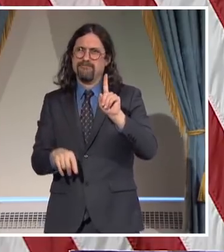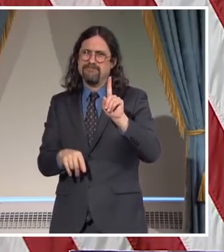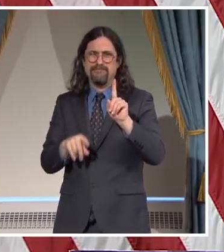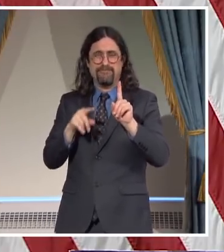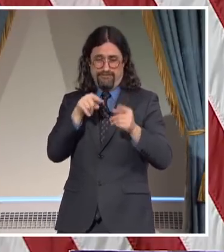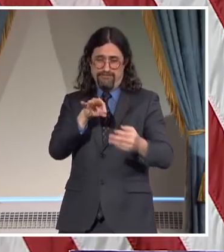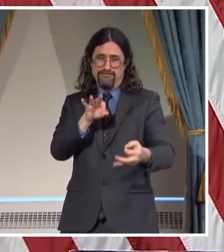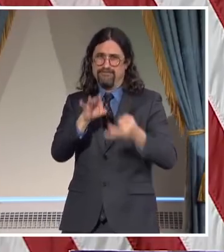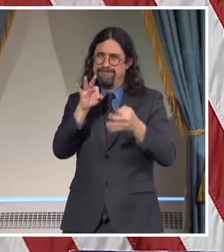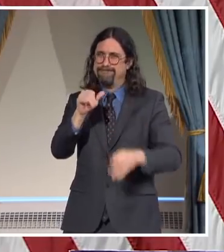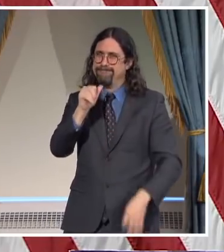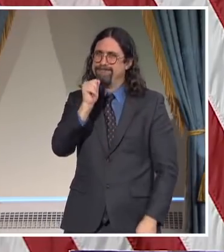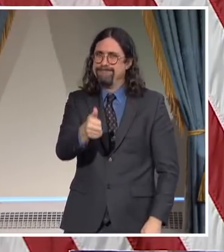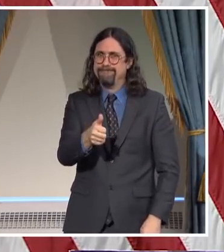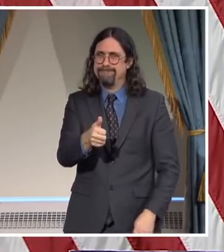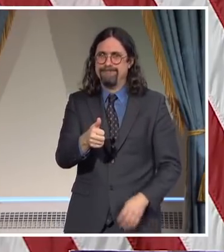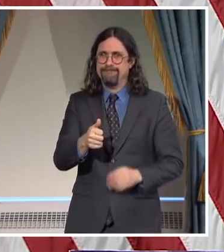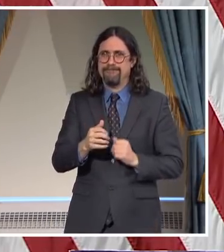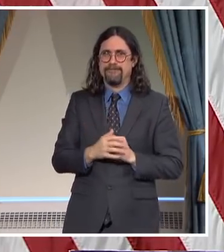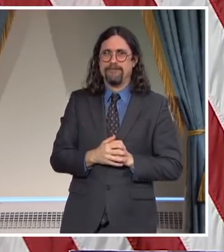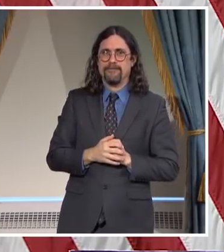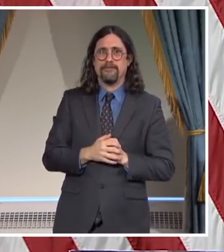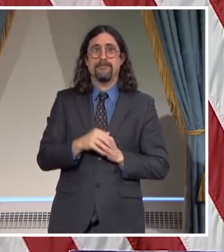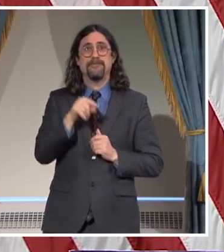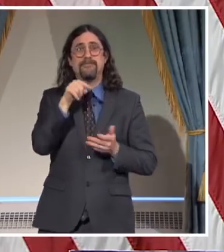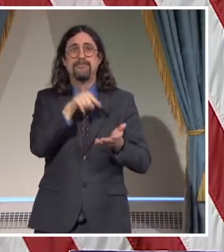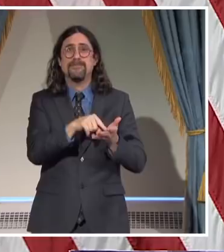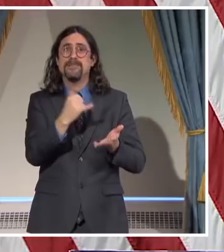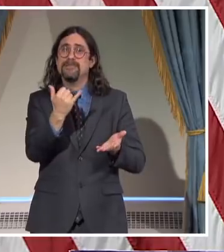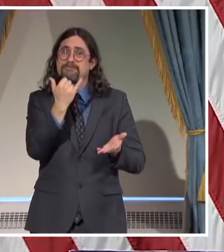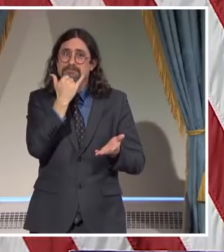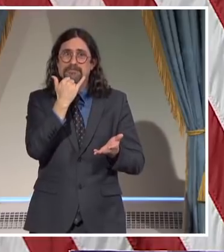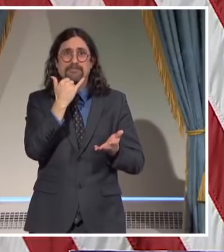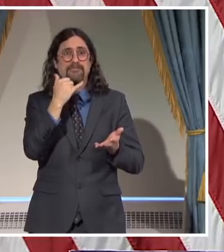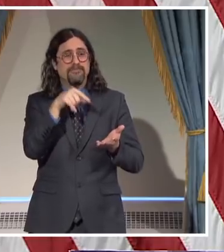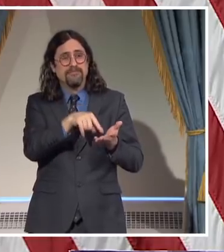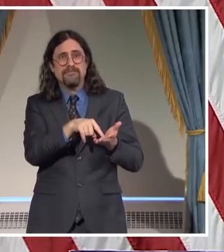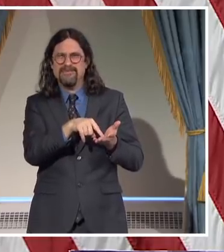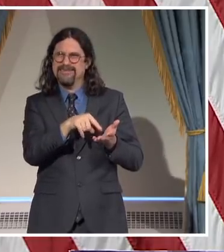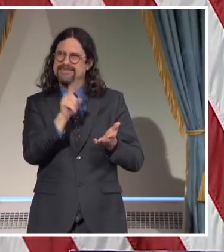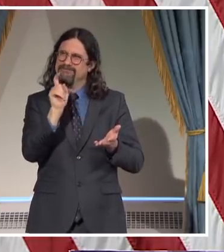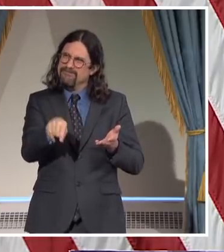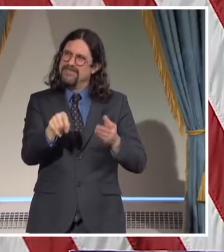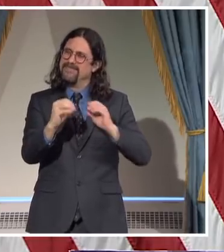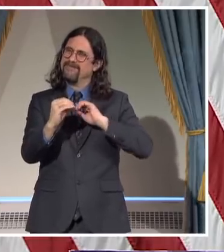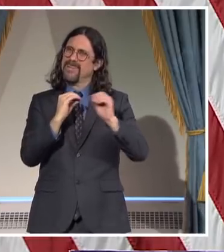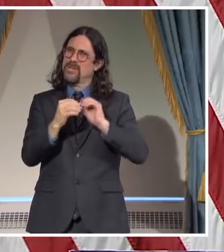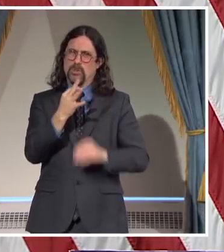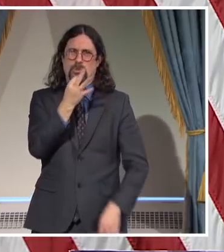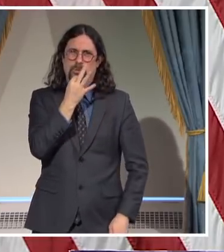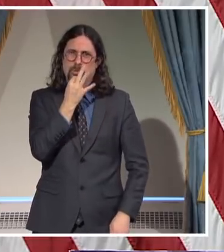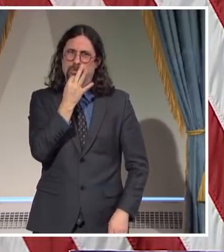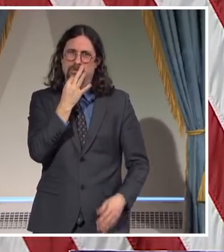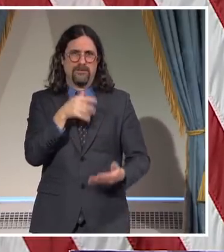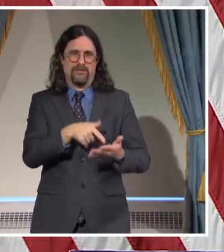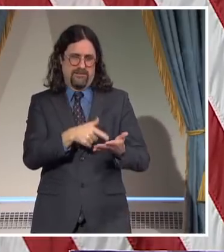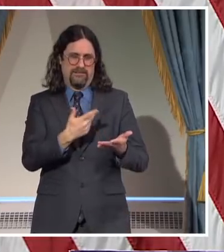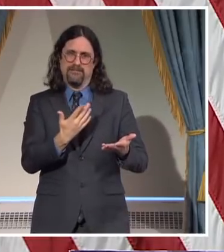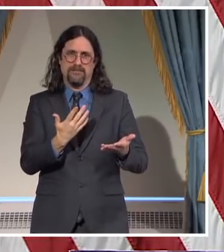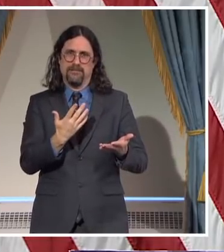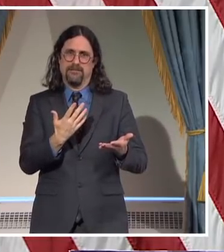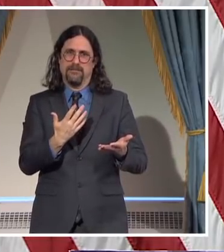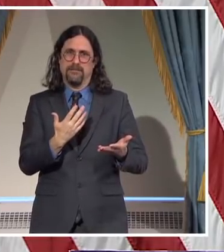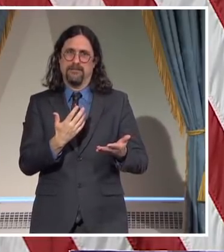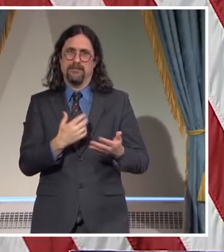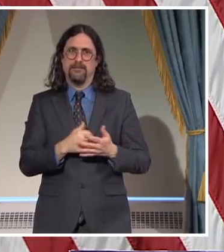fix it. And that has to be addressed really quickly. Look, here's the truth. It was the majority leader of the U.S. Senate, Mitch